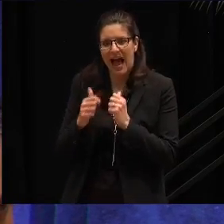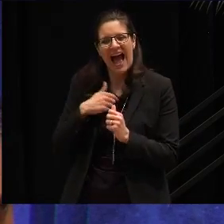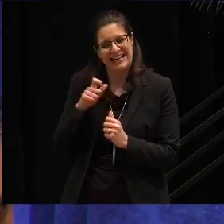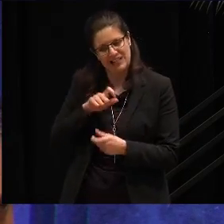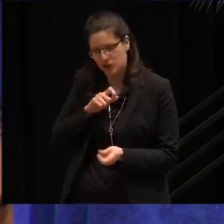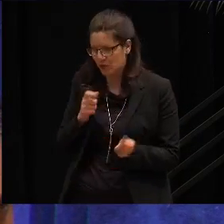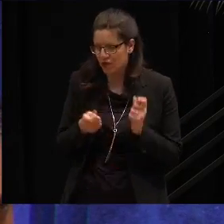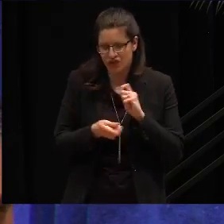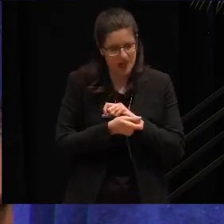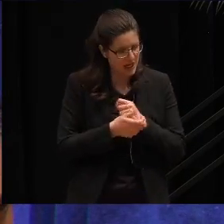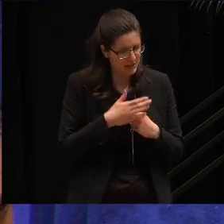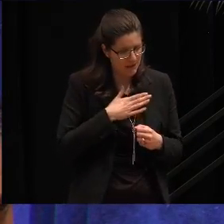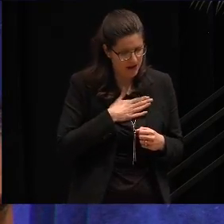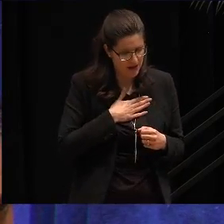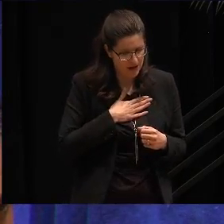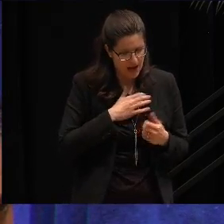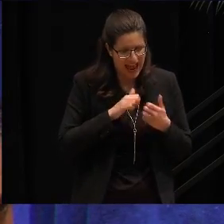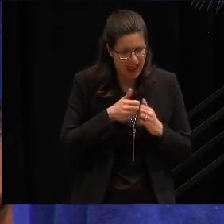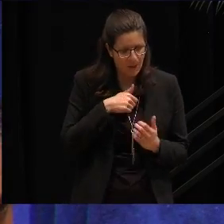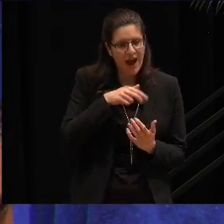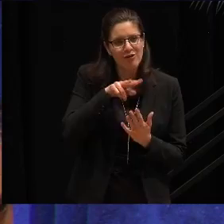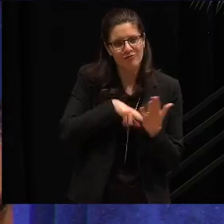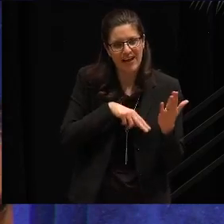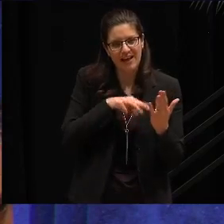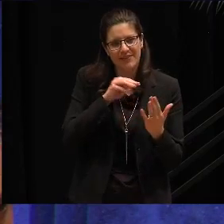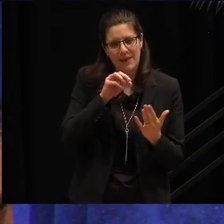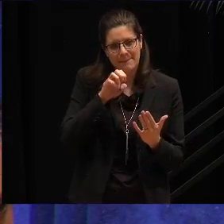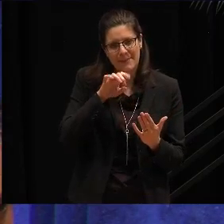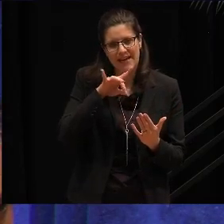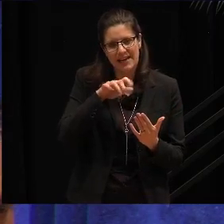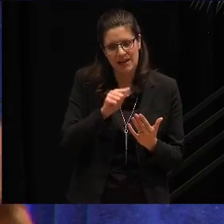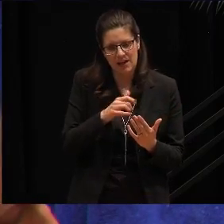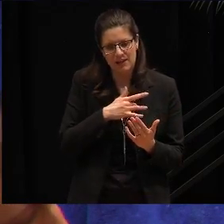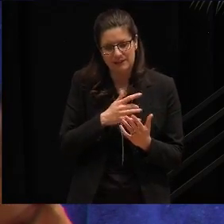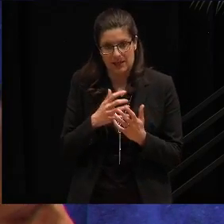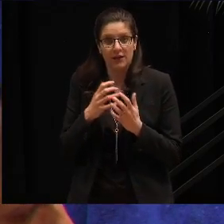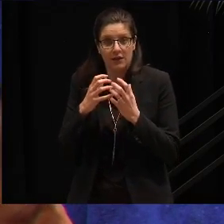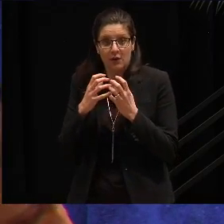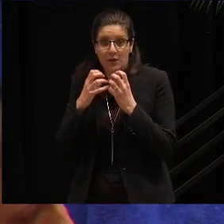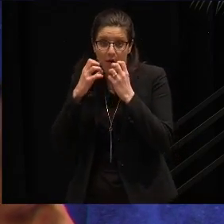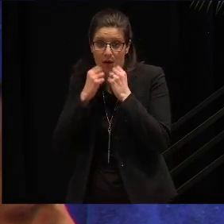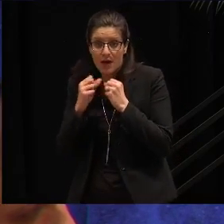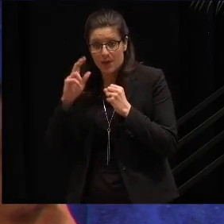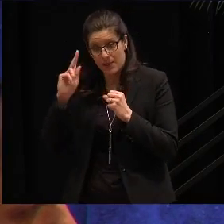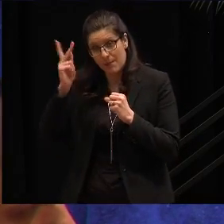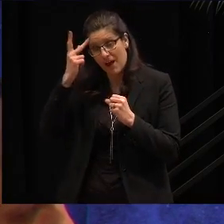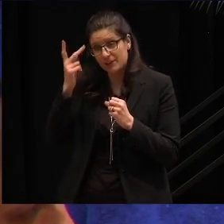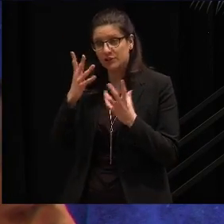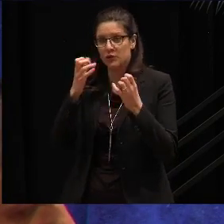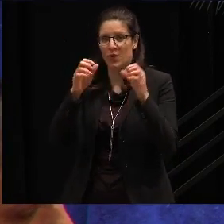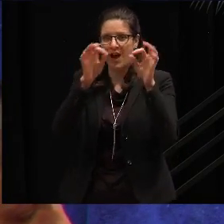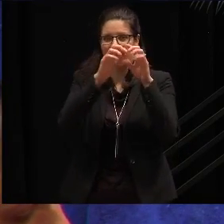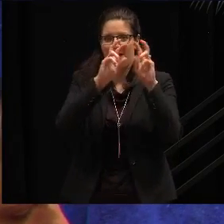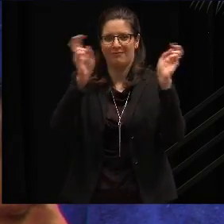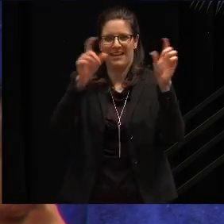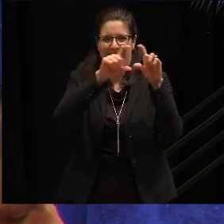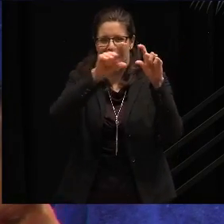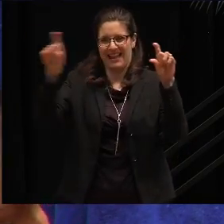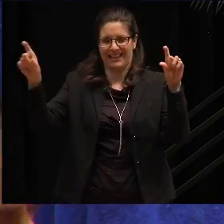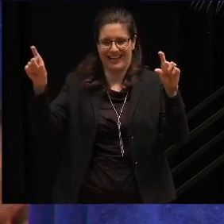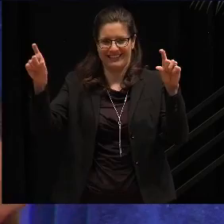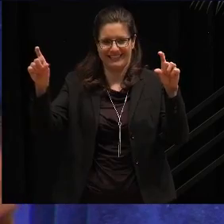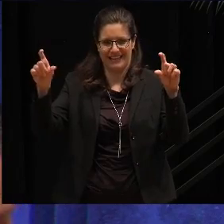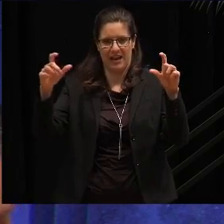of how I read the media, right? Because the only thing you care about in politics is the headline, right? So I